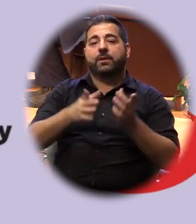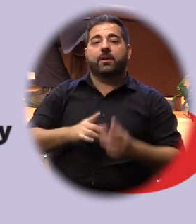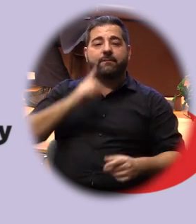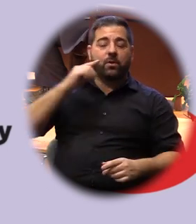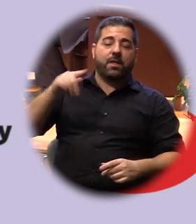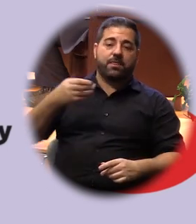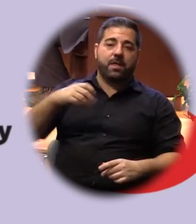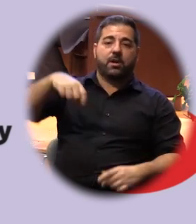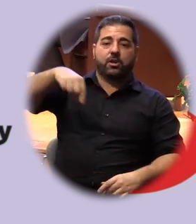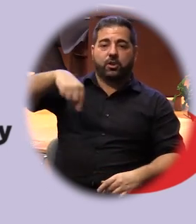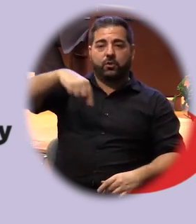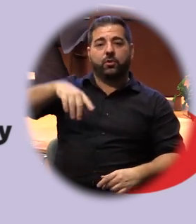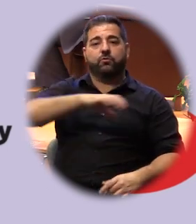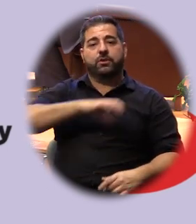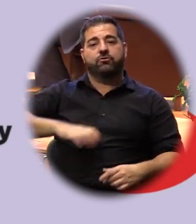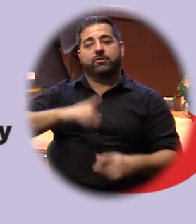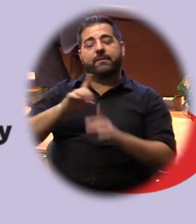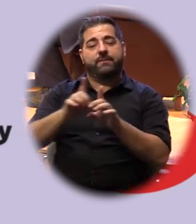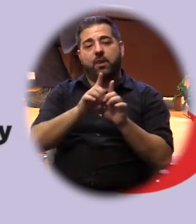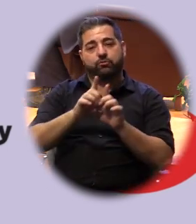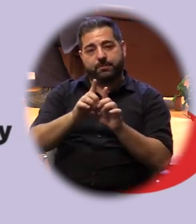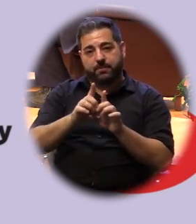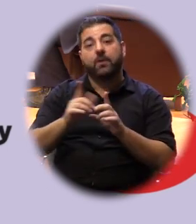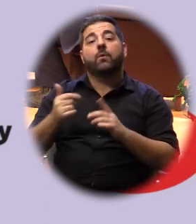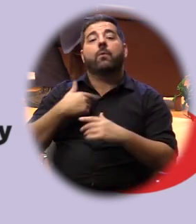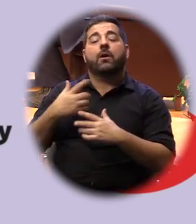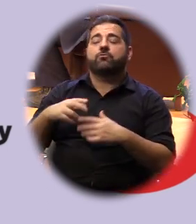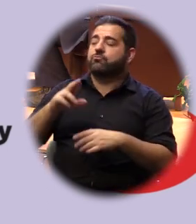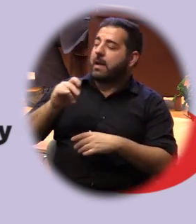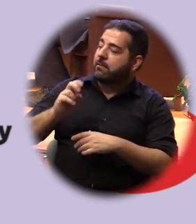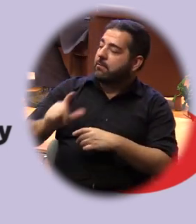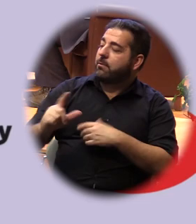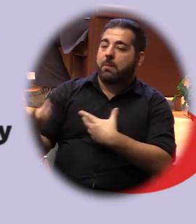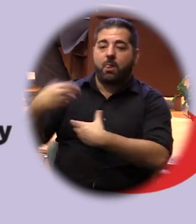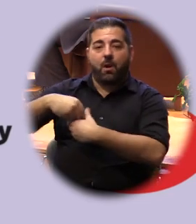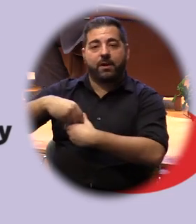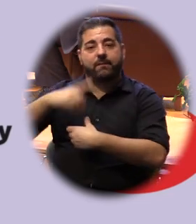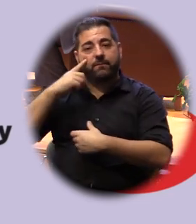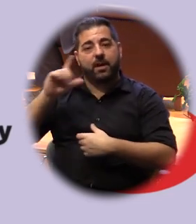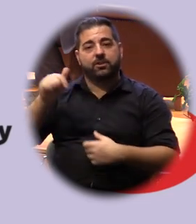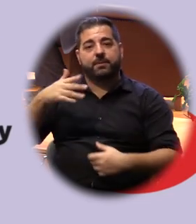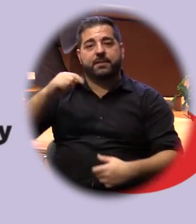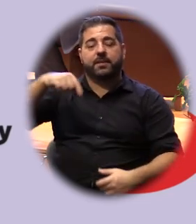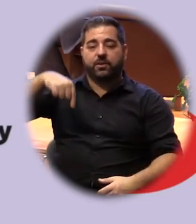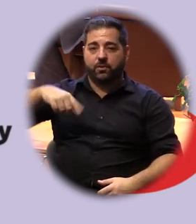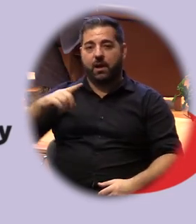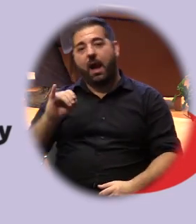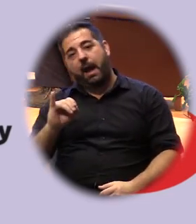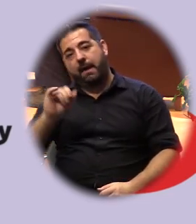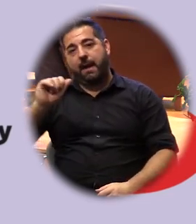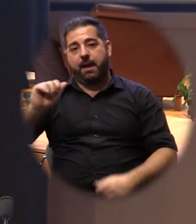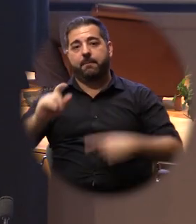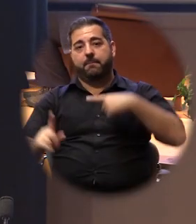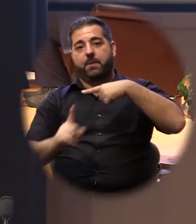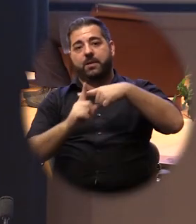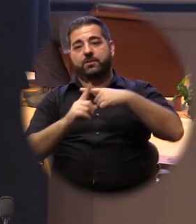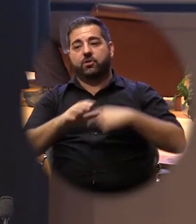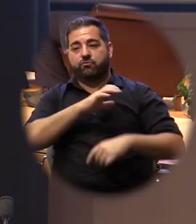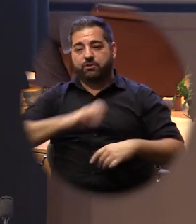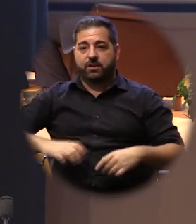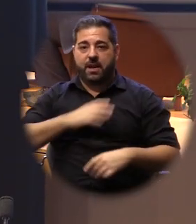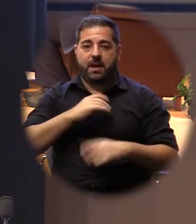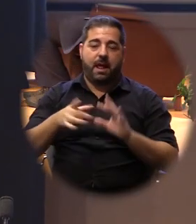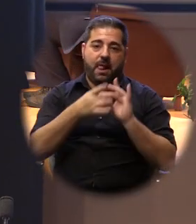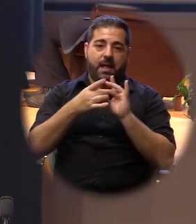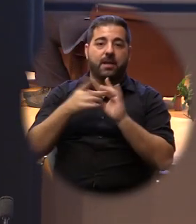Christian Fellowship, where they work to cultivate radical belonging for LGBTQIA plus Christians and allies. LaPerch